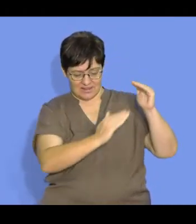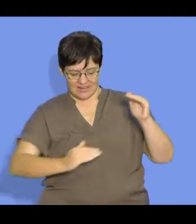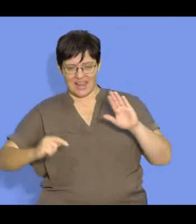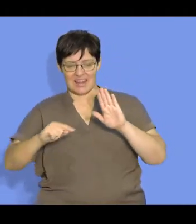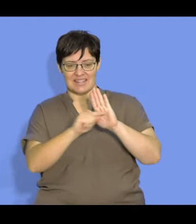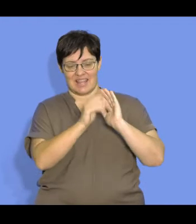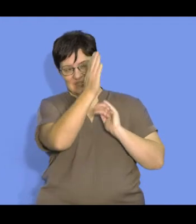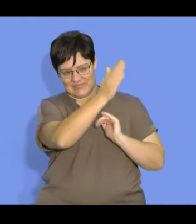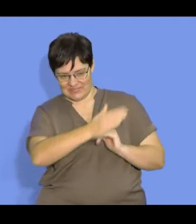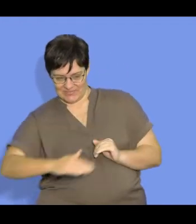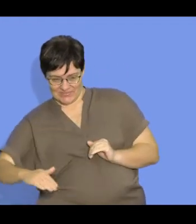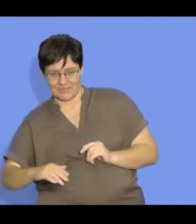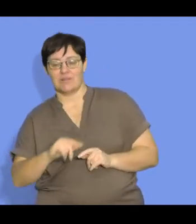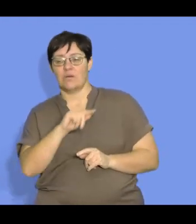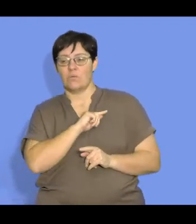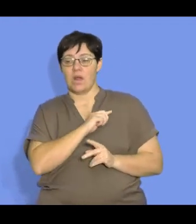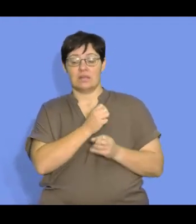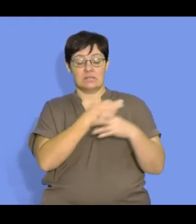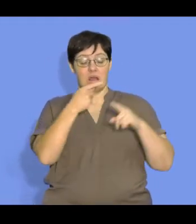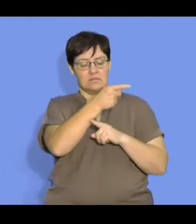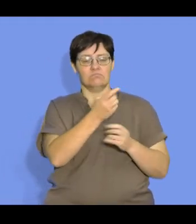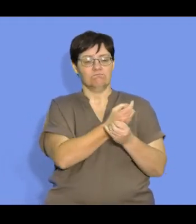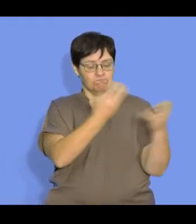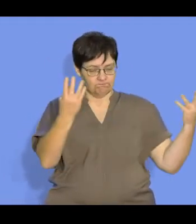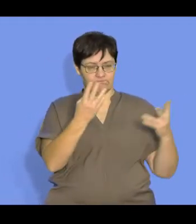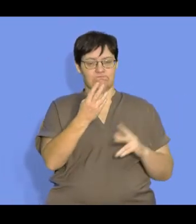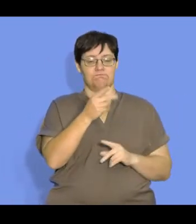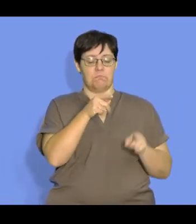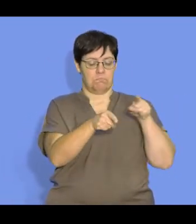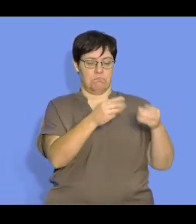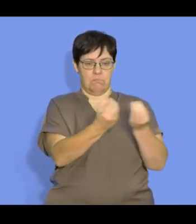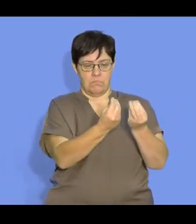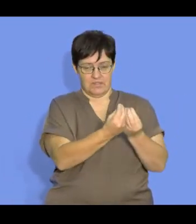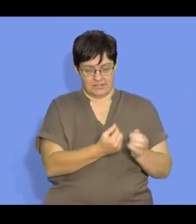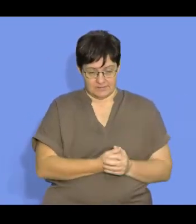the beginning there is lots of reactant.